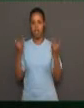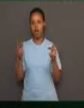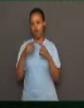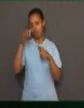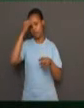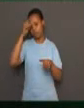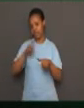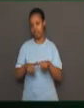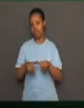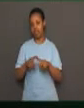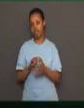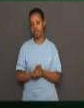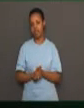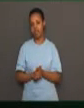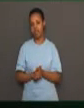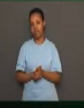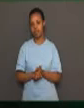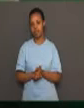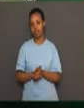Let's get back to our lesson.